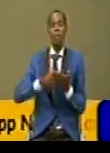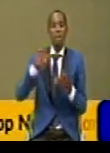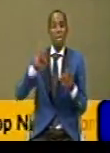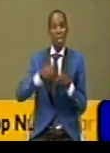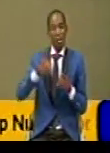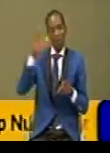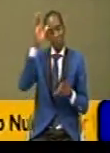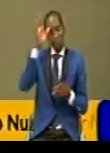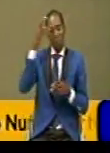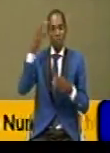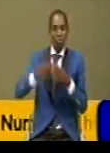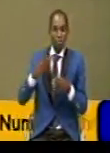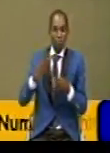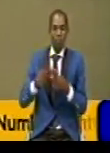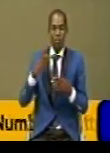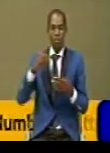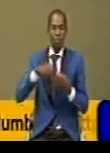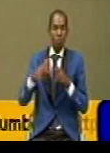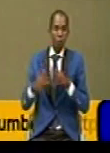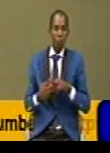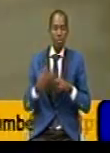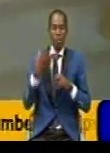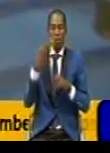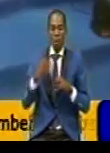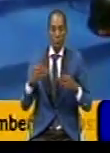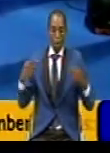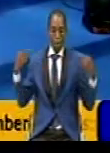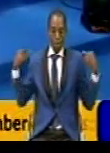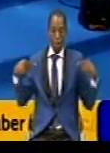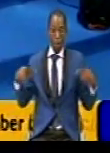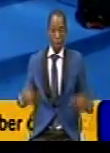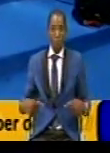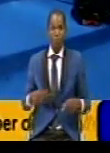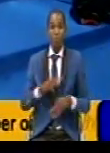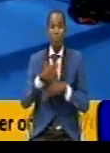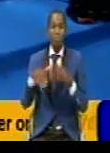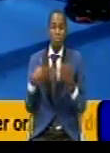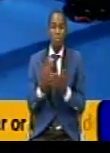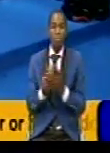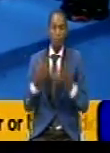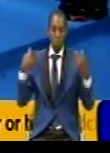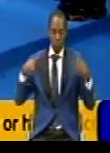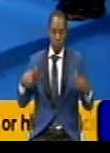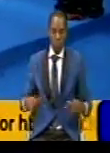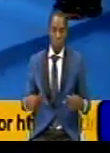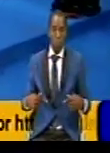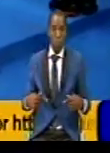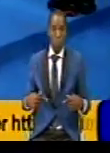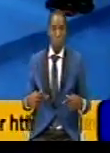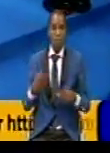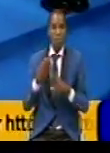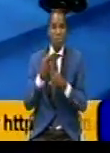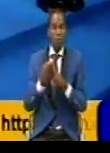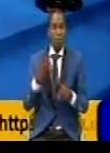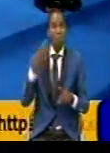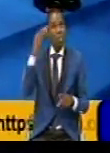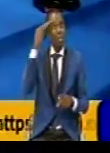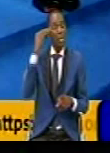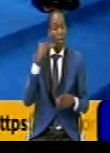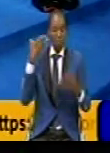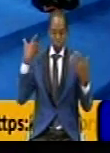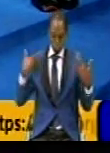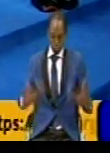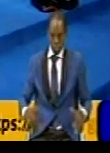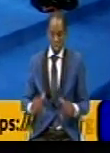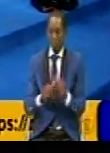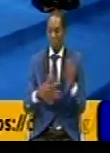I came. To God be the glory, as Papa mentioned, the case of pains, all the